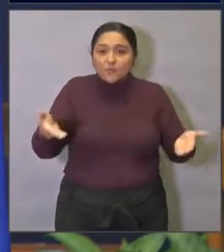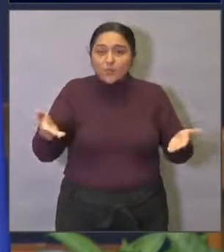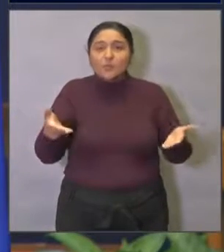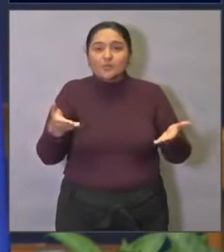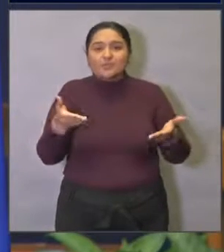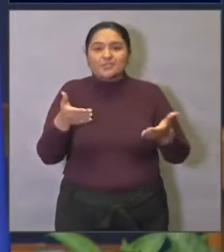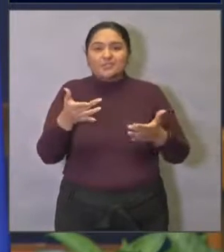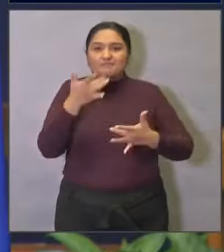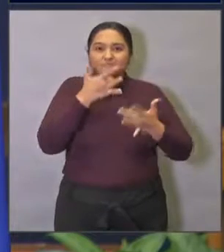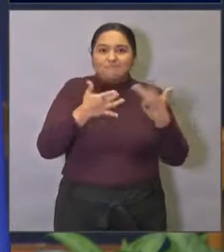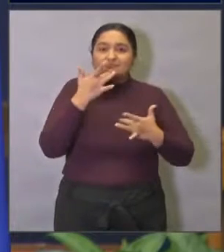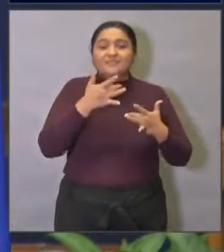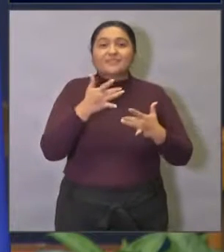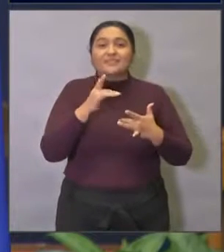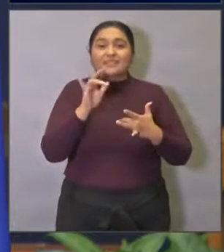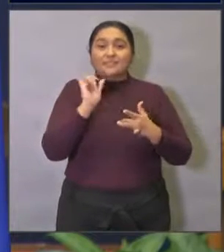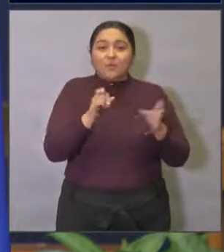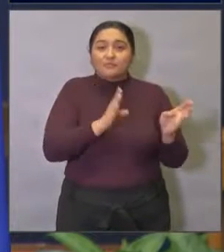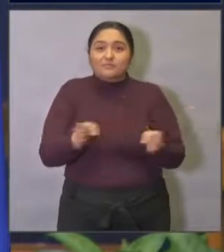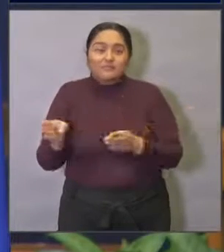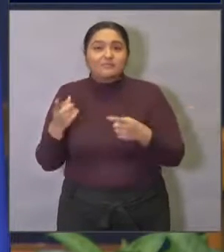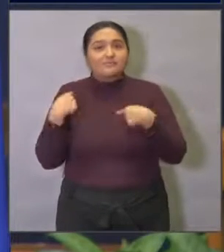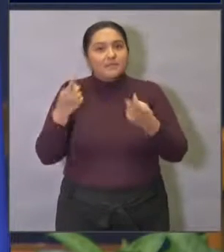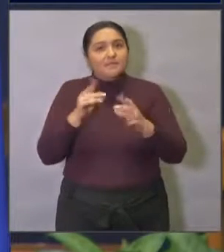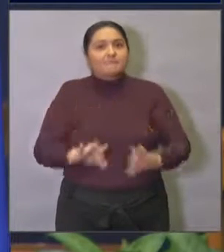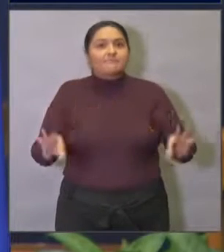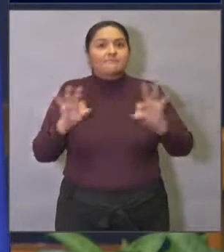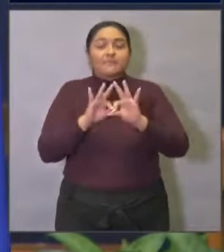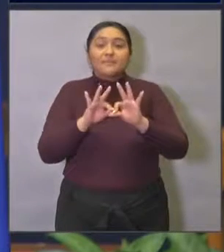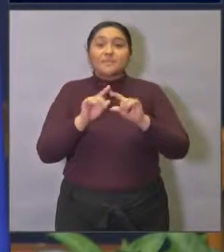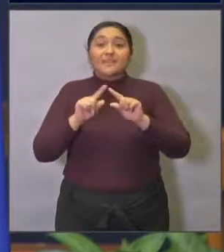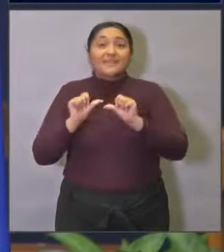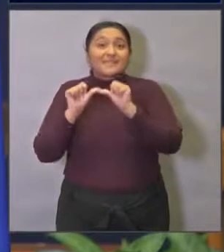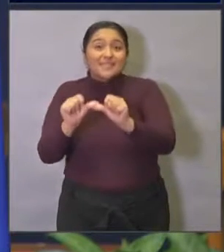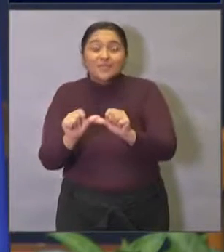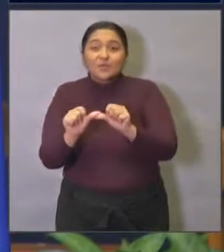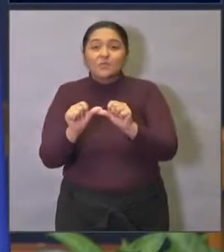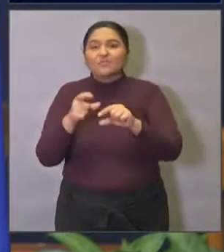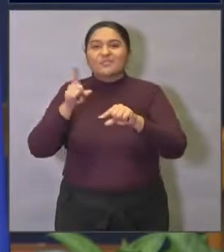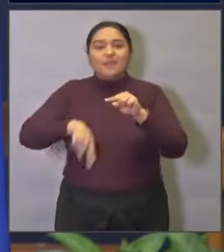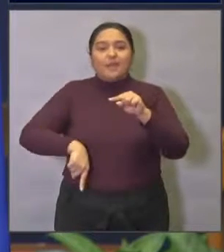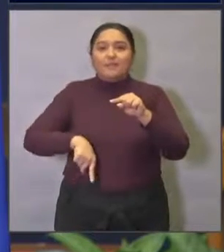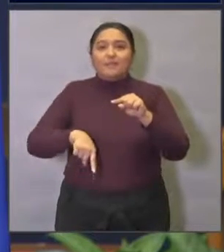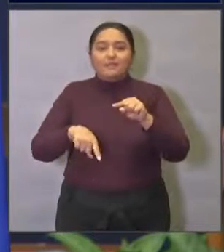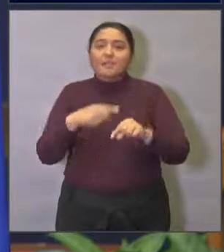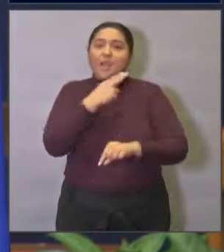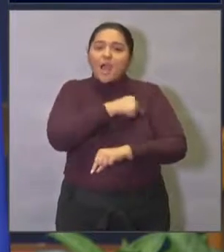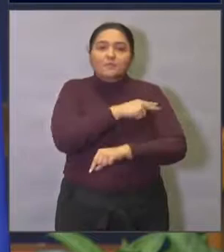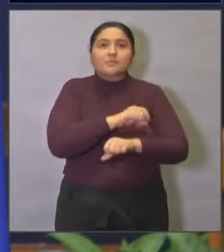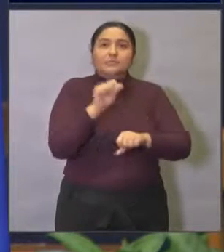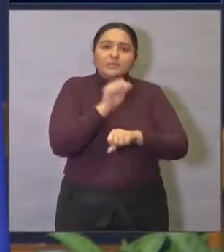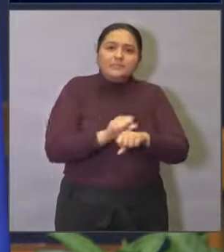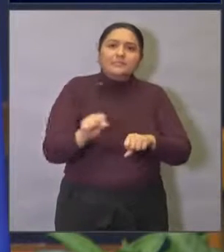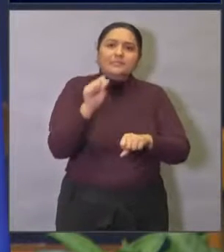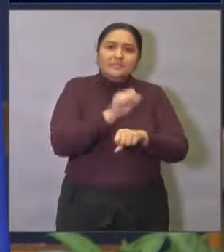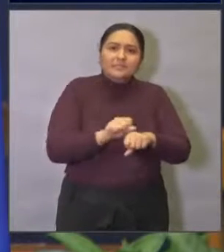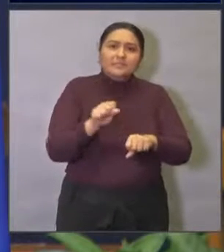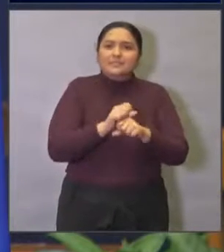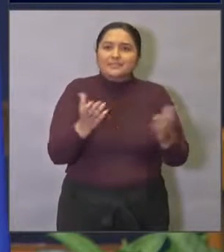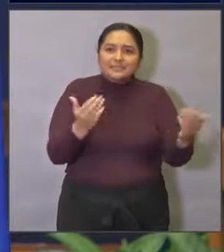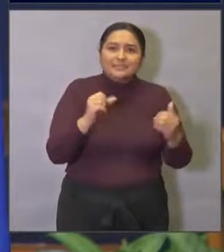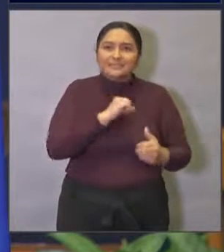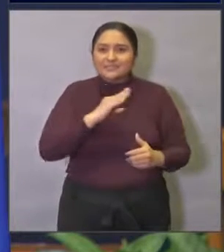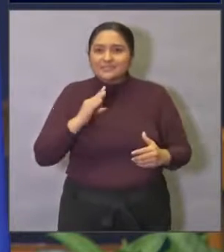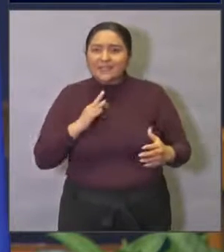while critical and ongoing, cannot continue indefinitely. Hospitals are working feverishly to staff up